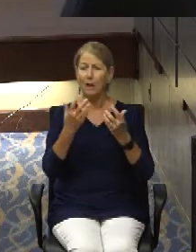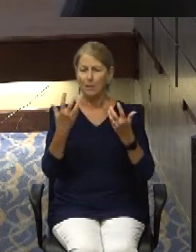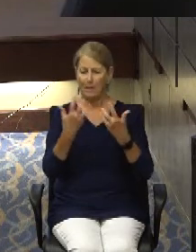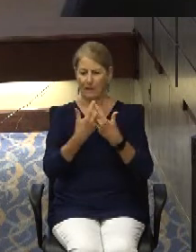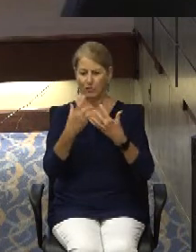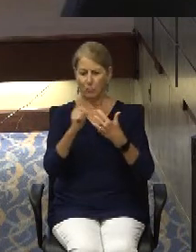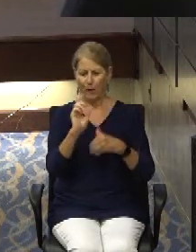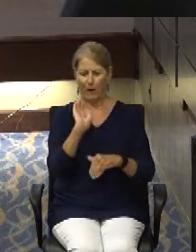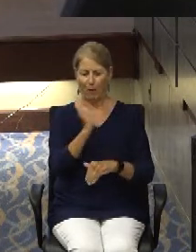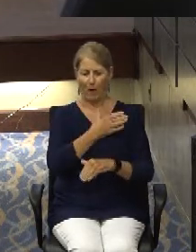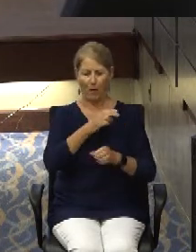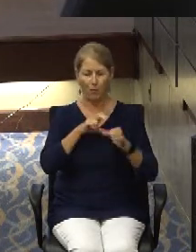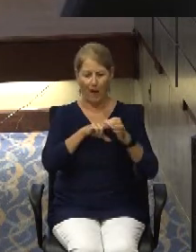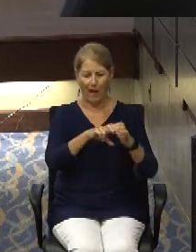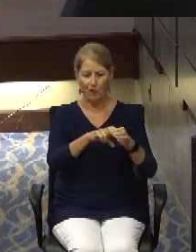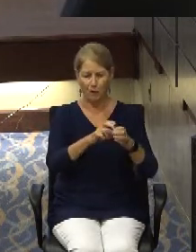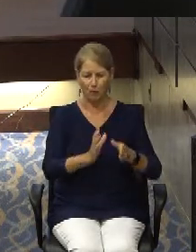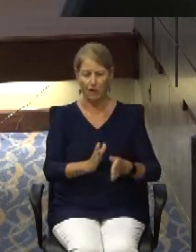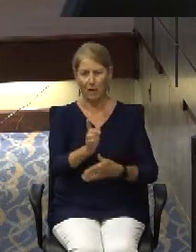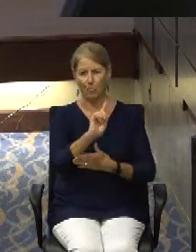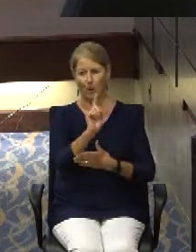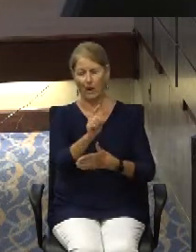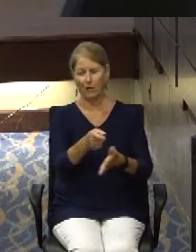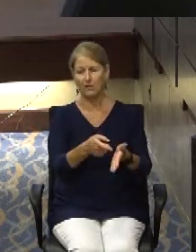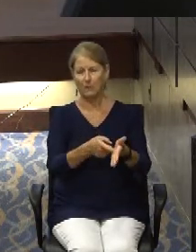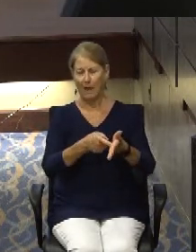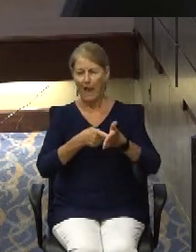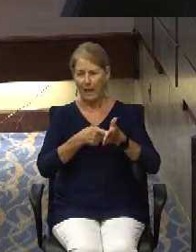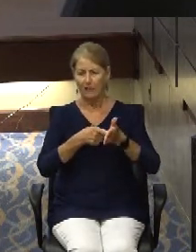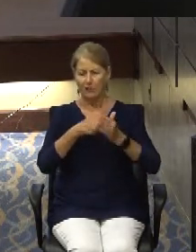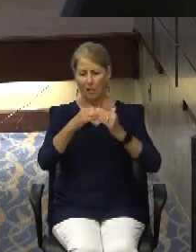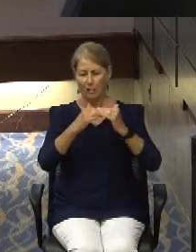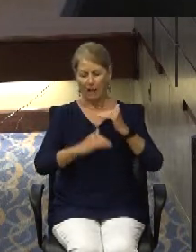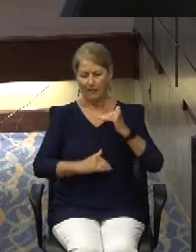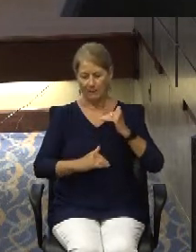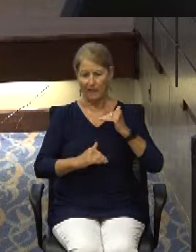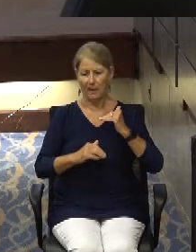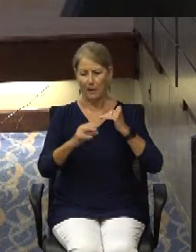are and where demand is lower, adding that microtransit.